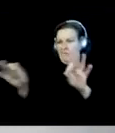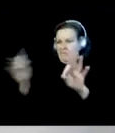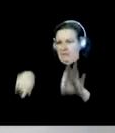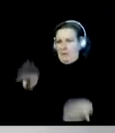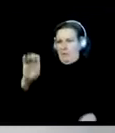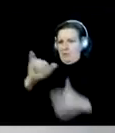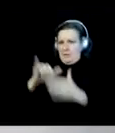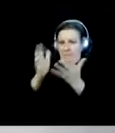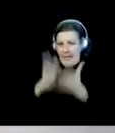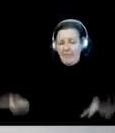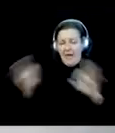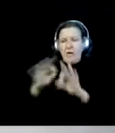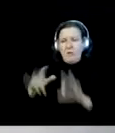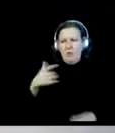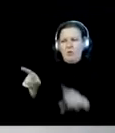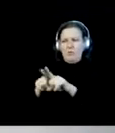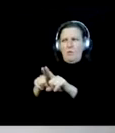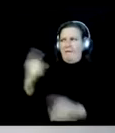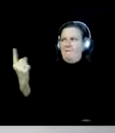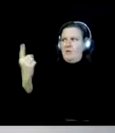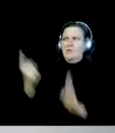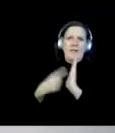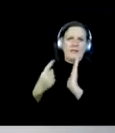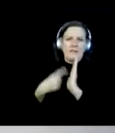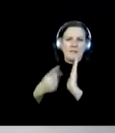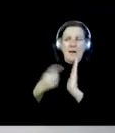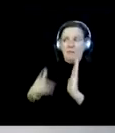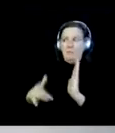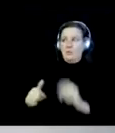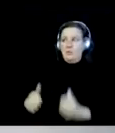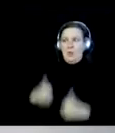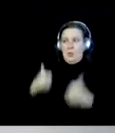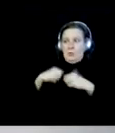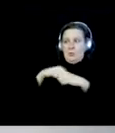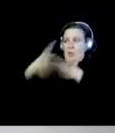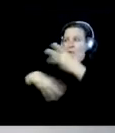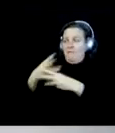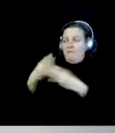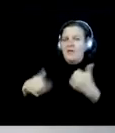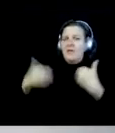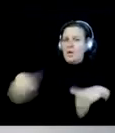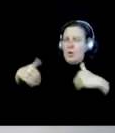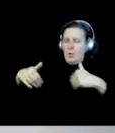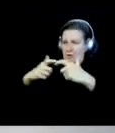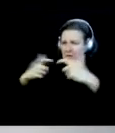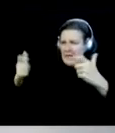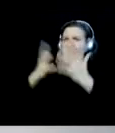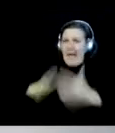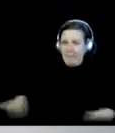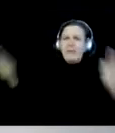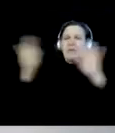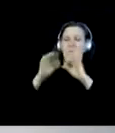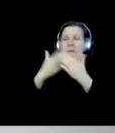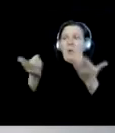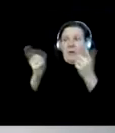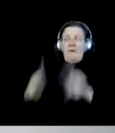also sometimes to live in the world right now, or like these epically important things will happen and it's hard to kind of